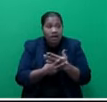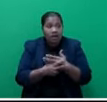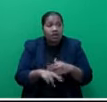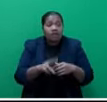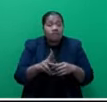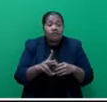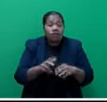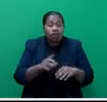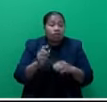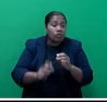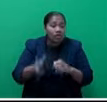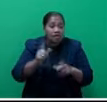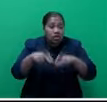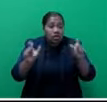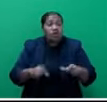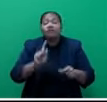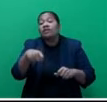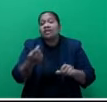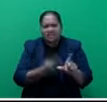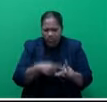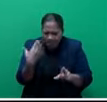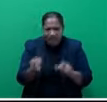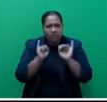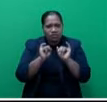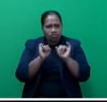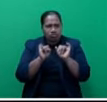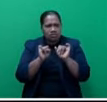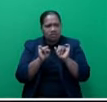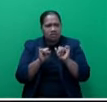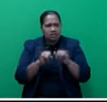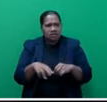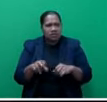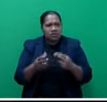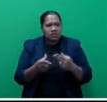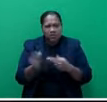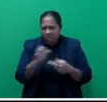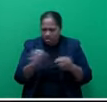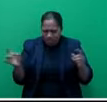for next year. We already have existing issues with the non-specialized courts.